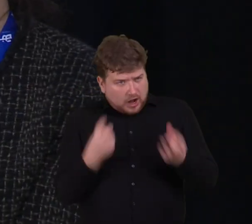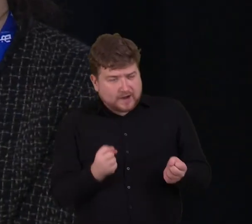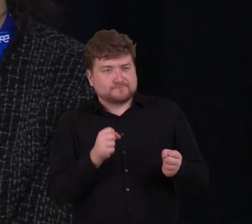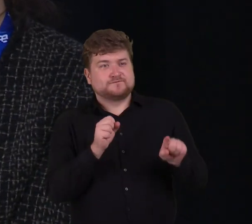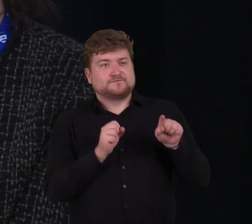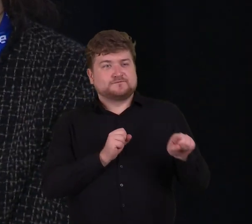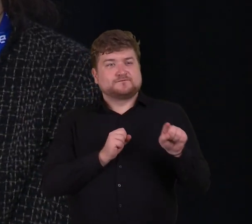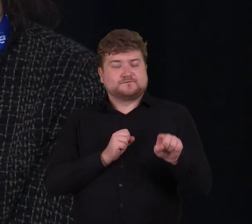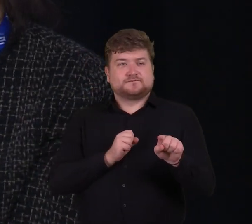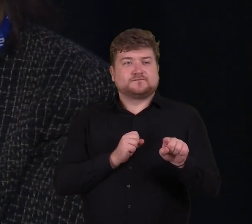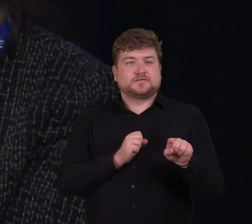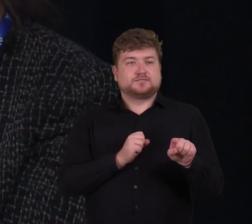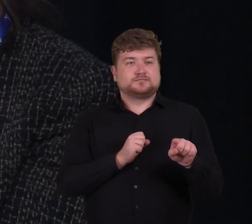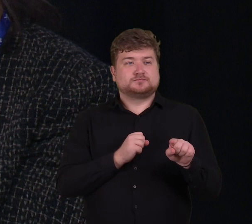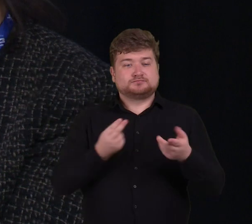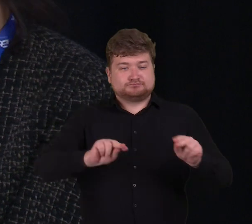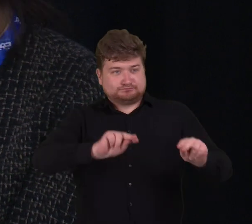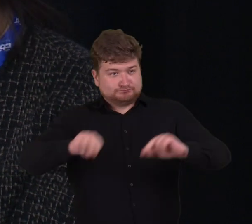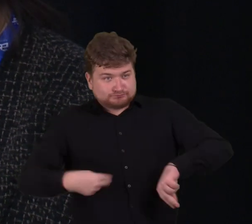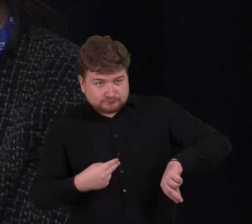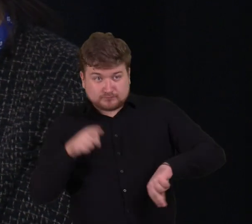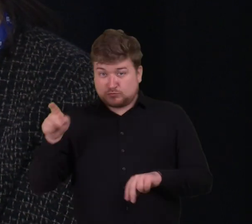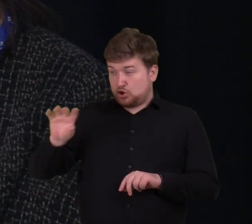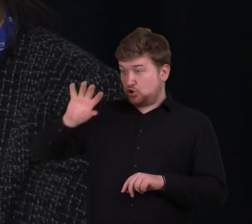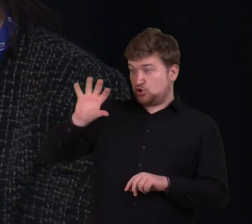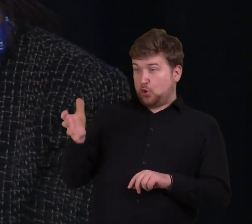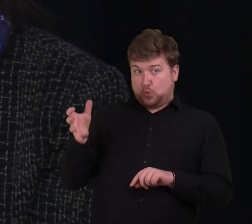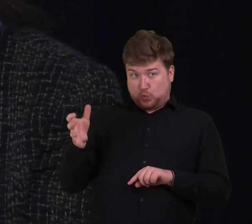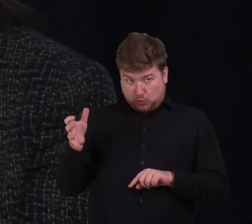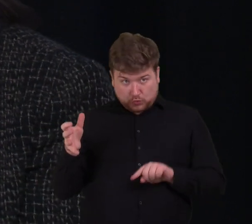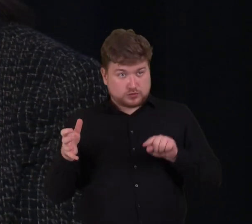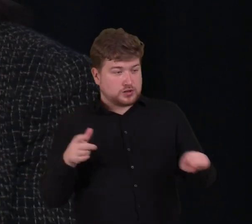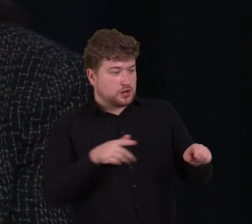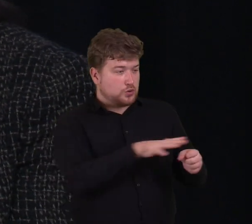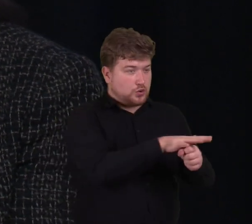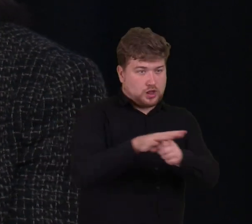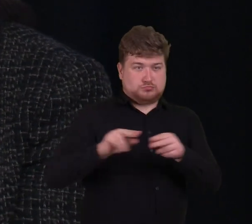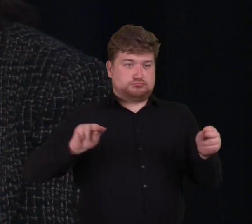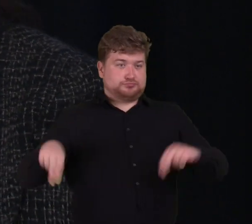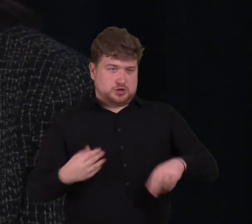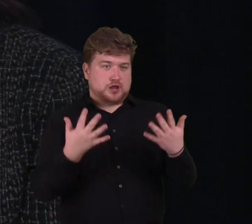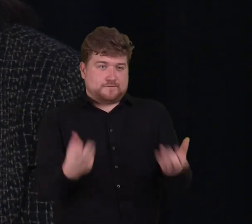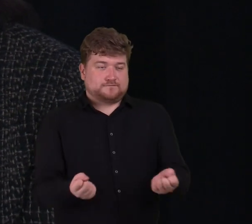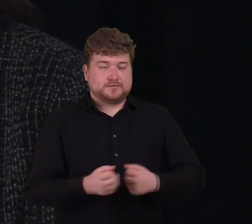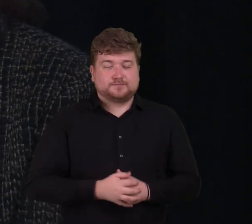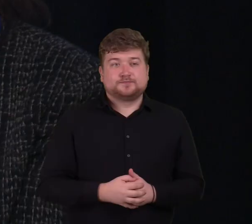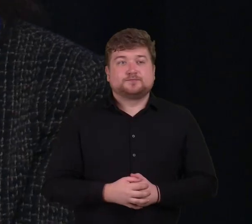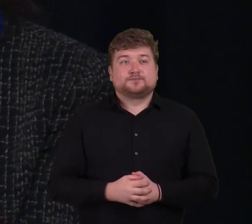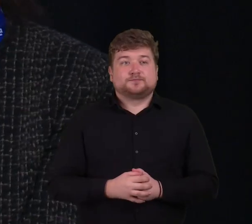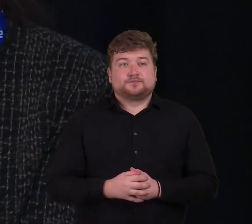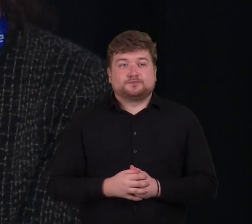are very the base of their policy, cohesion policy, decided by